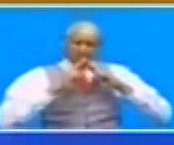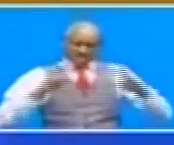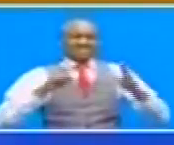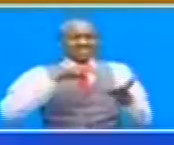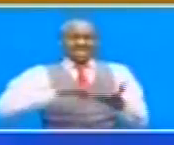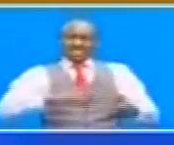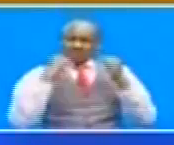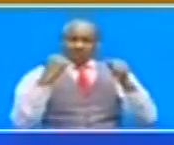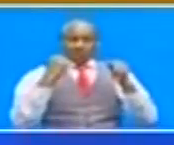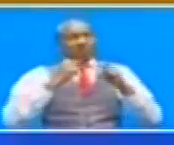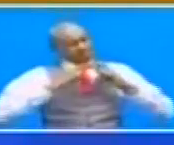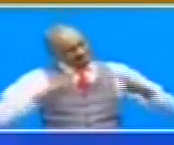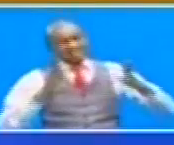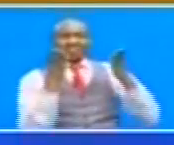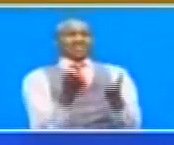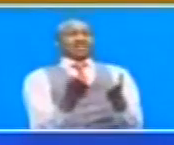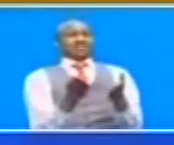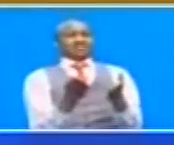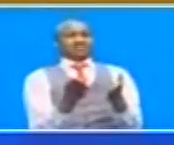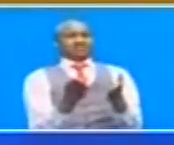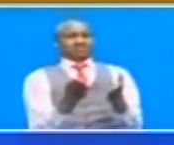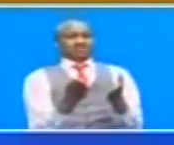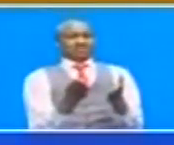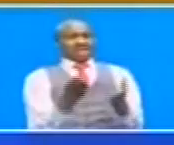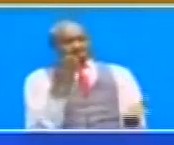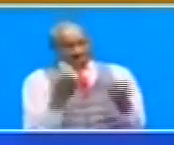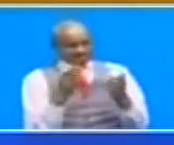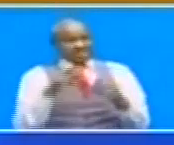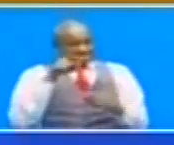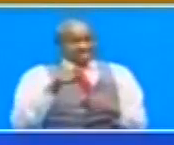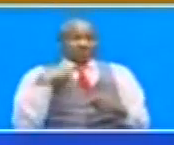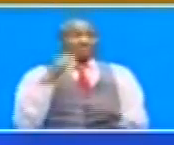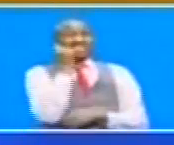stability and peace, and it would be a sad